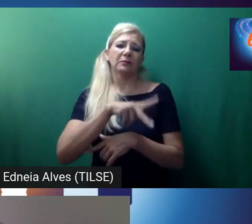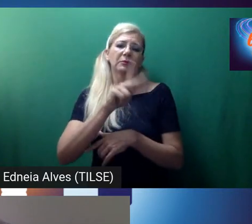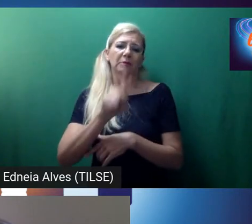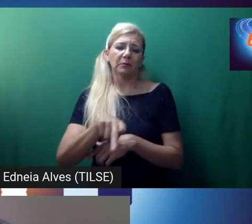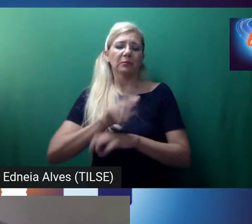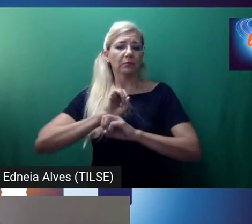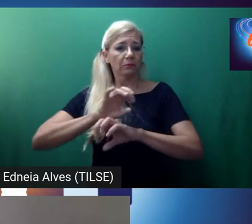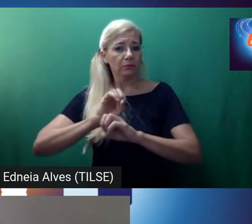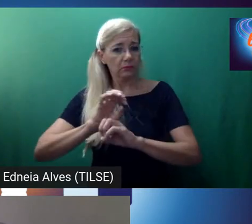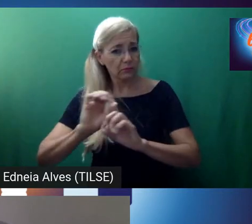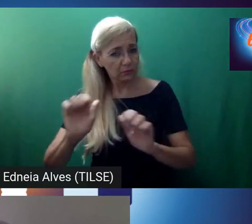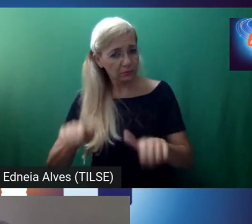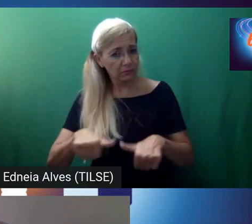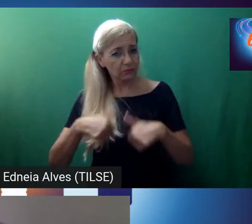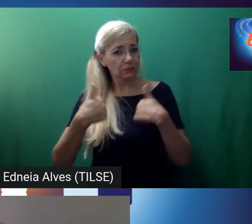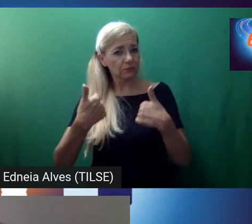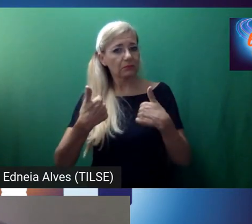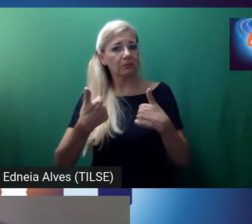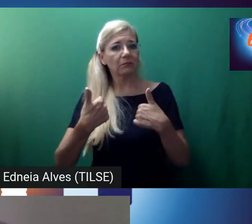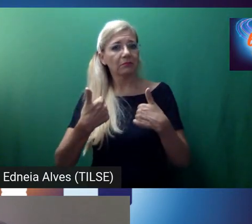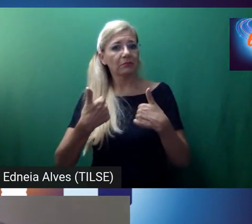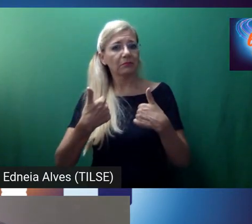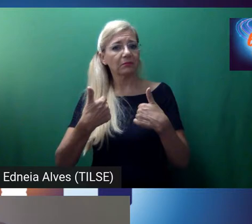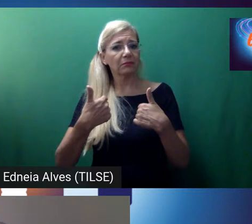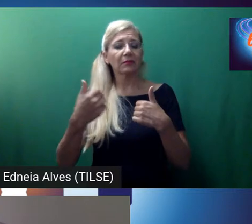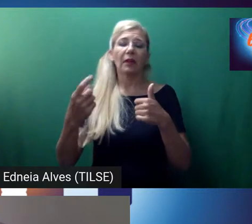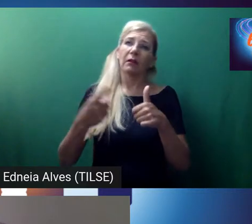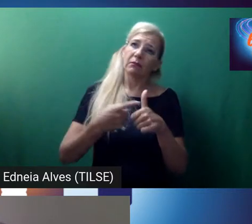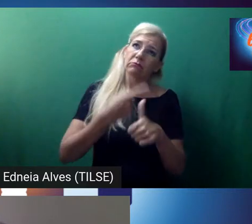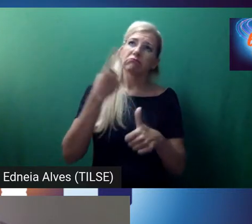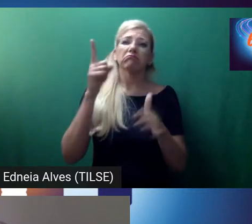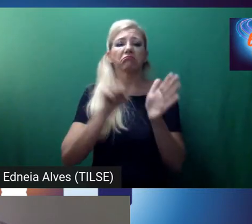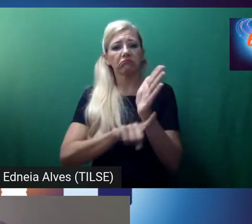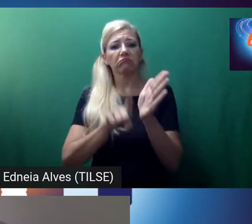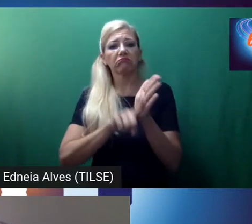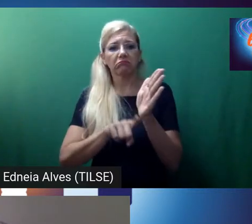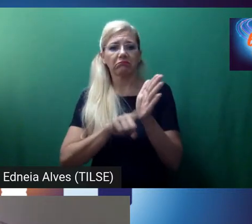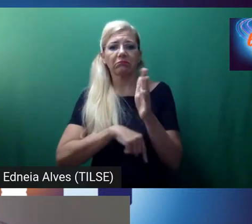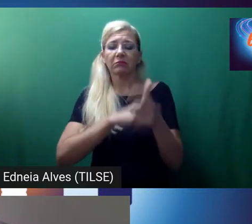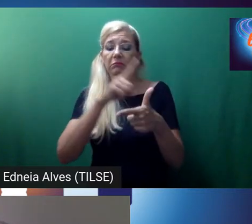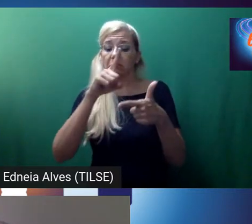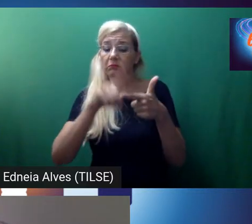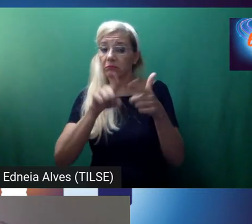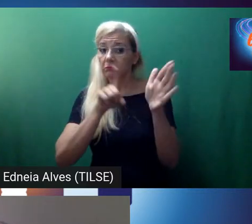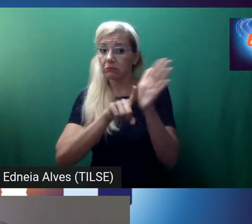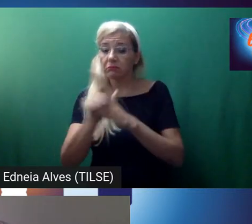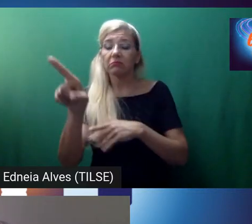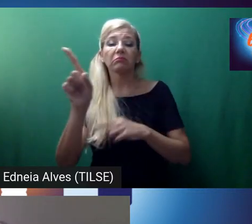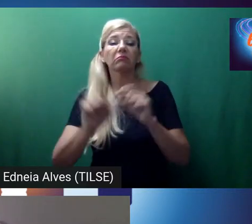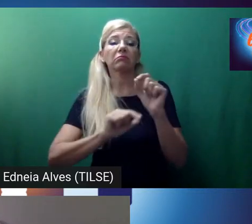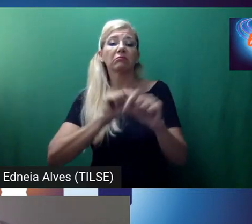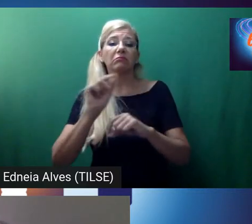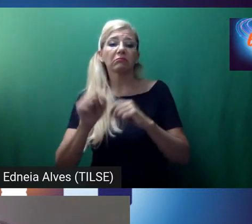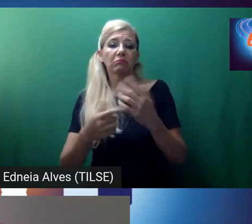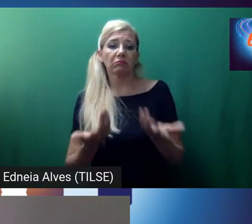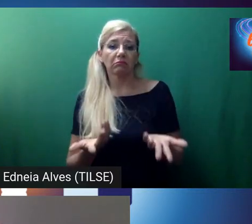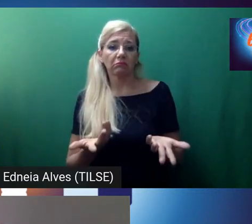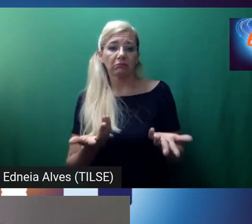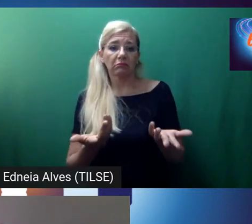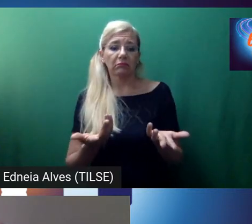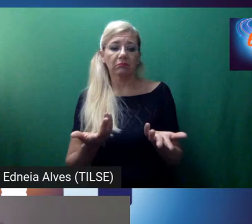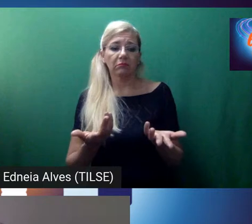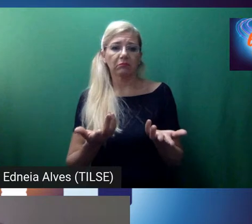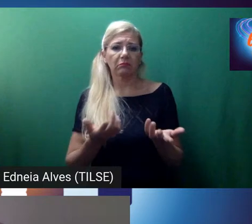well. So that was the first question. The second question was about